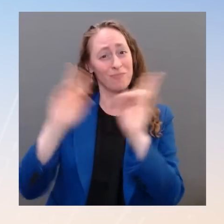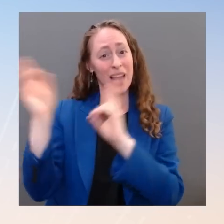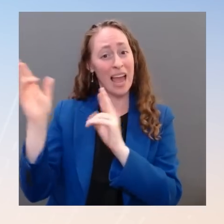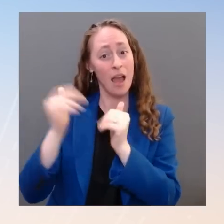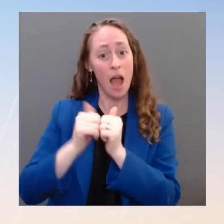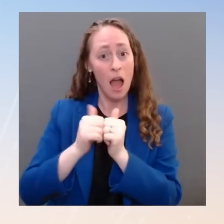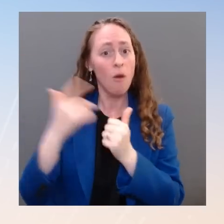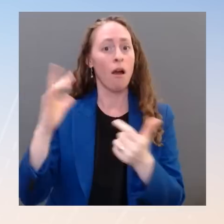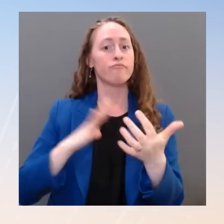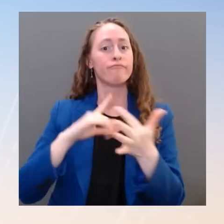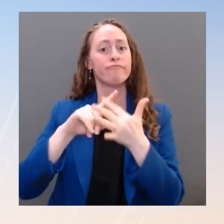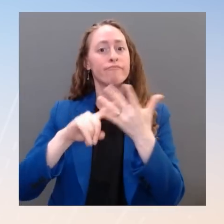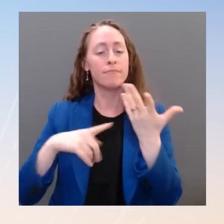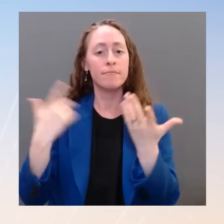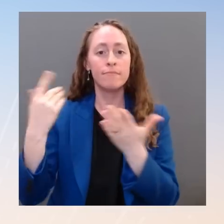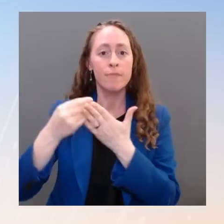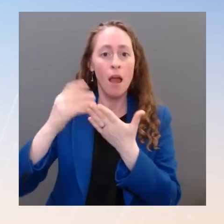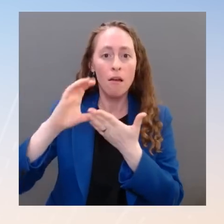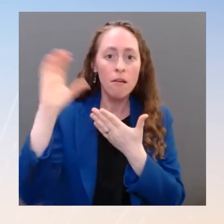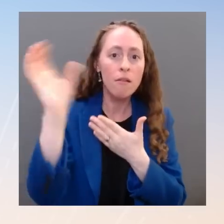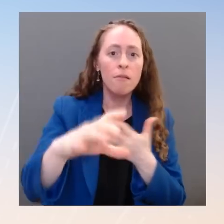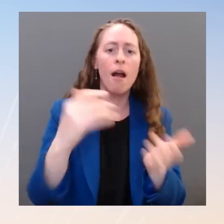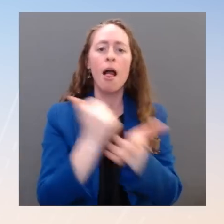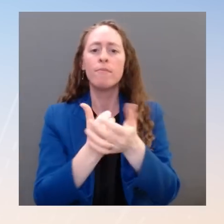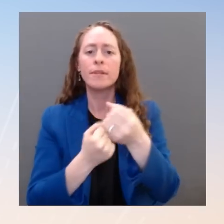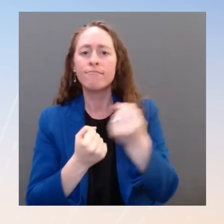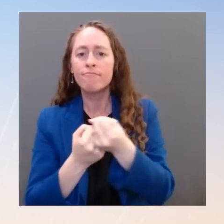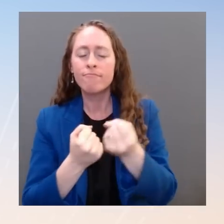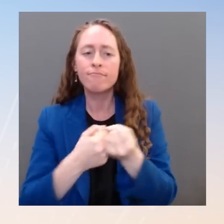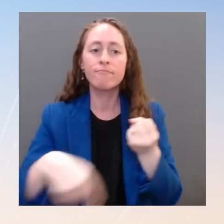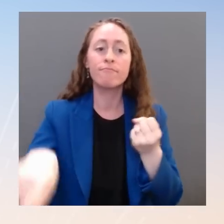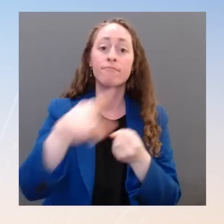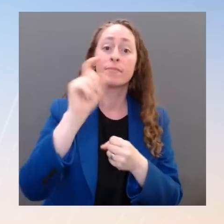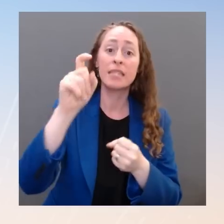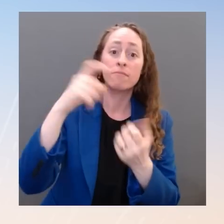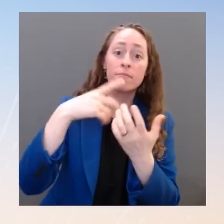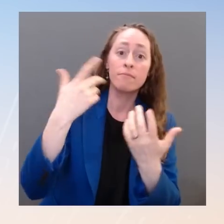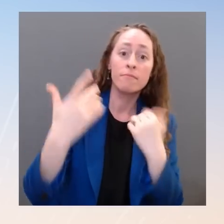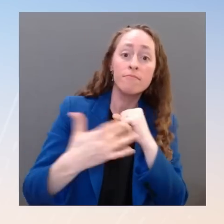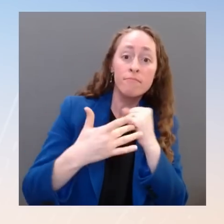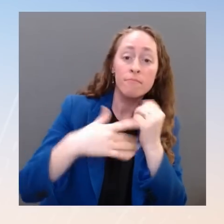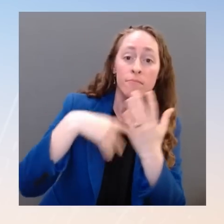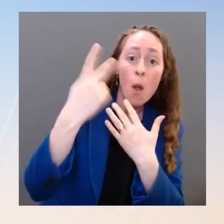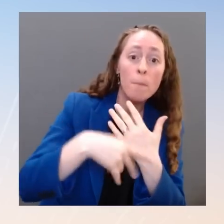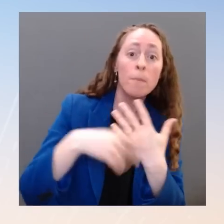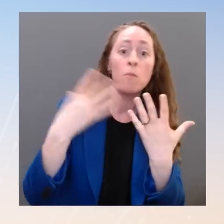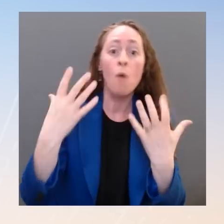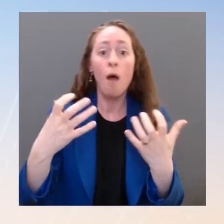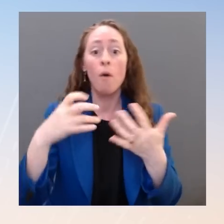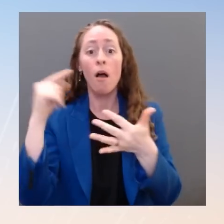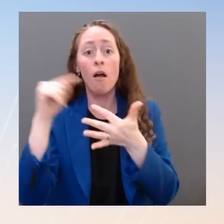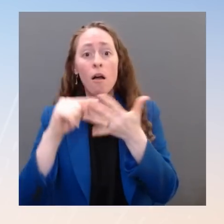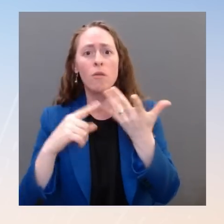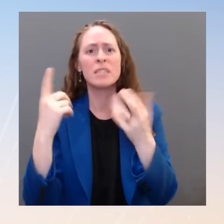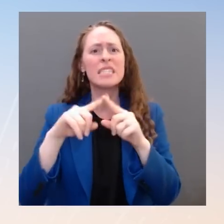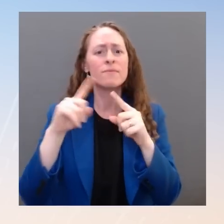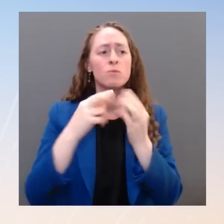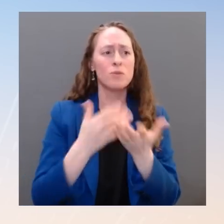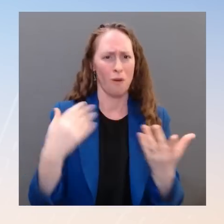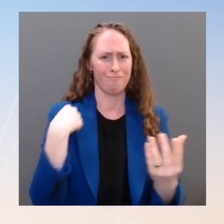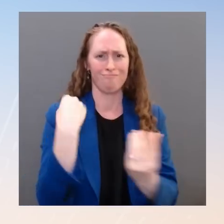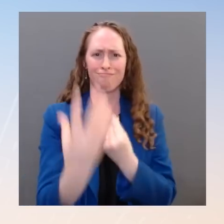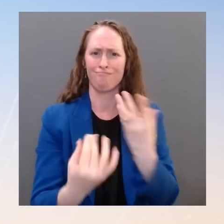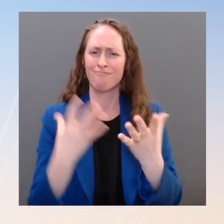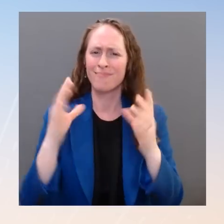assistance programs to help entrepreneurs identify resources, leveraging federal procurement to direct hundreds of billions of dollars in